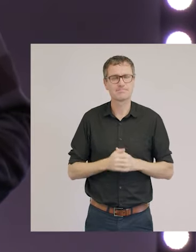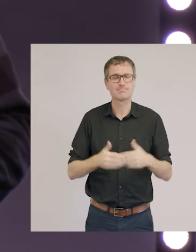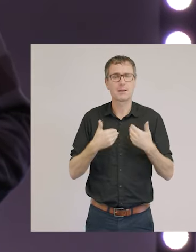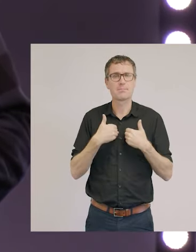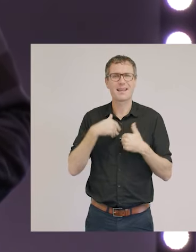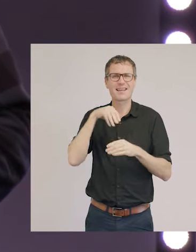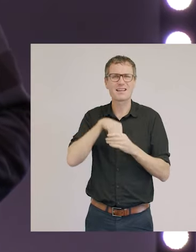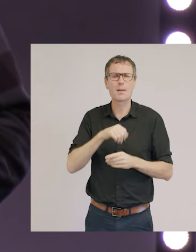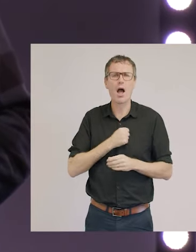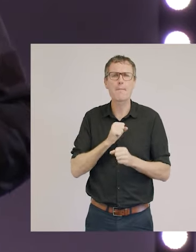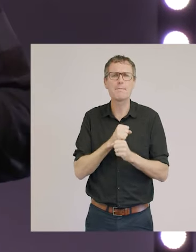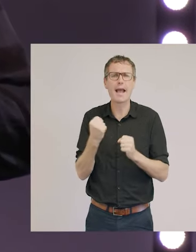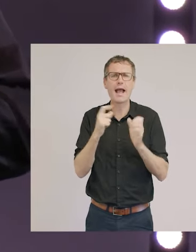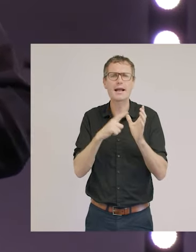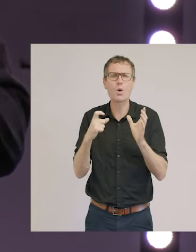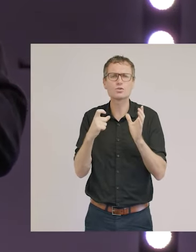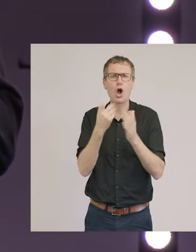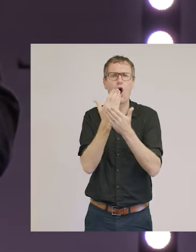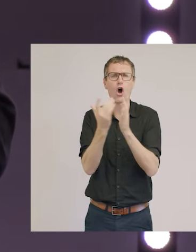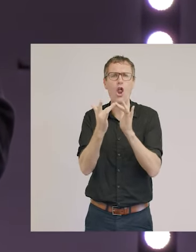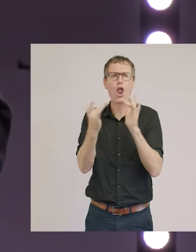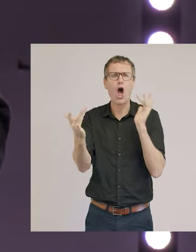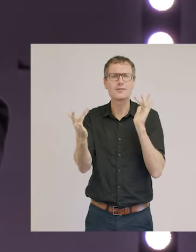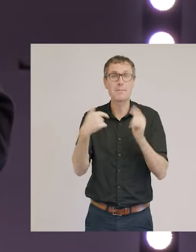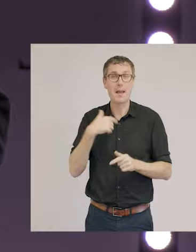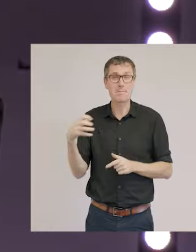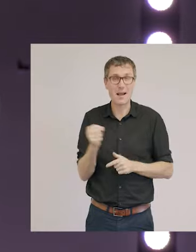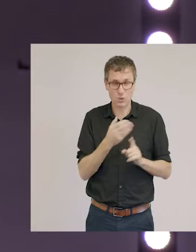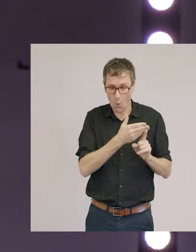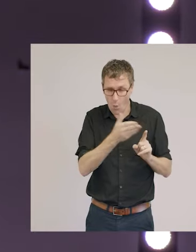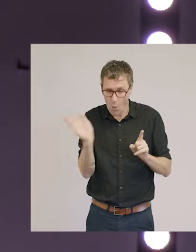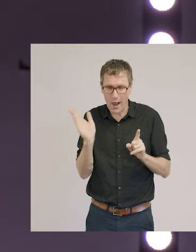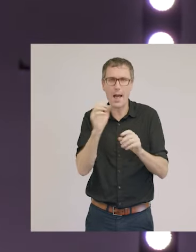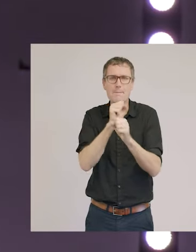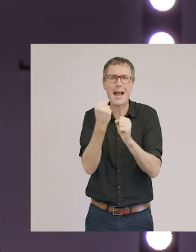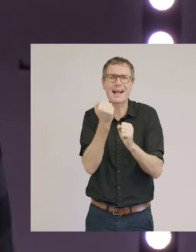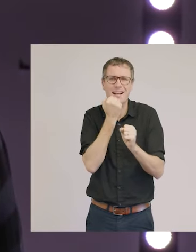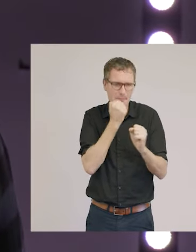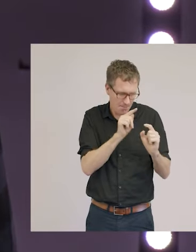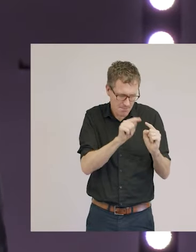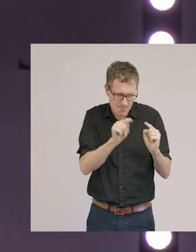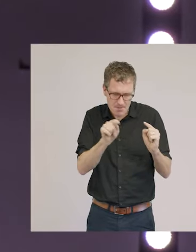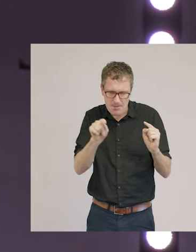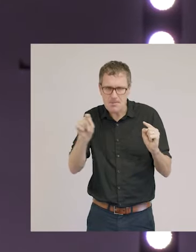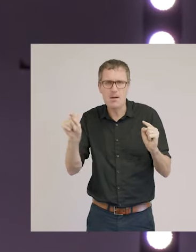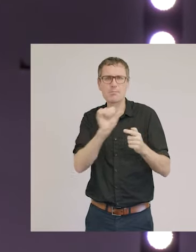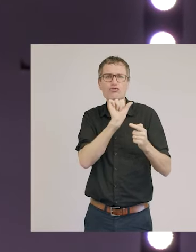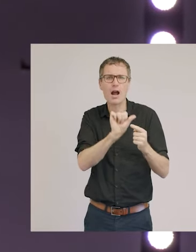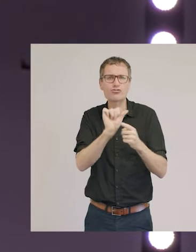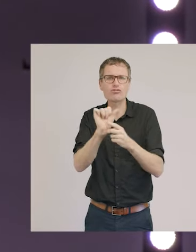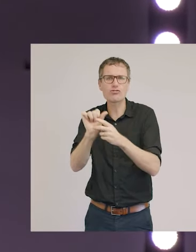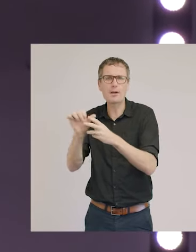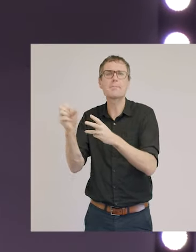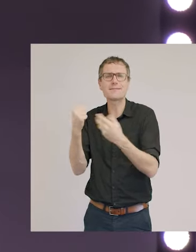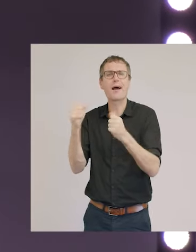exclusive. You know, when I go into my bank account, I have to get all the numbers right. Isn't that terrible? I can't even